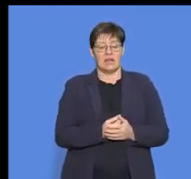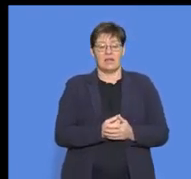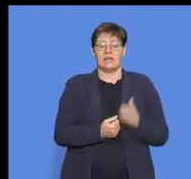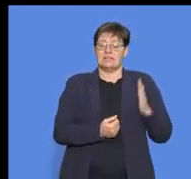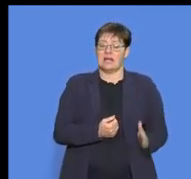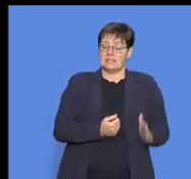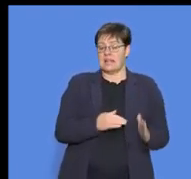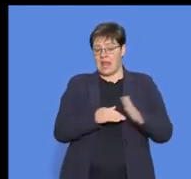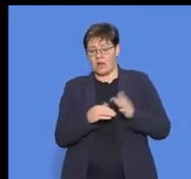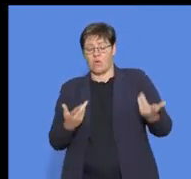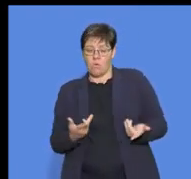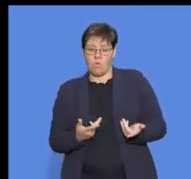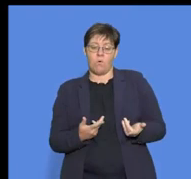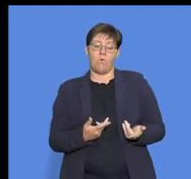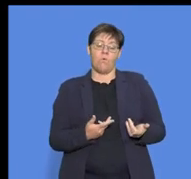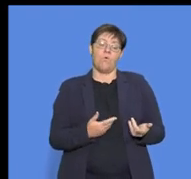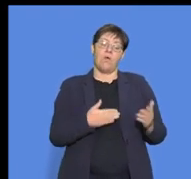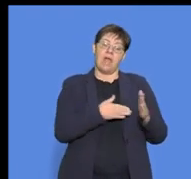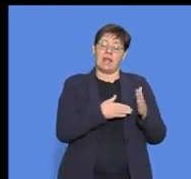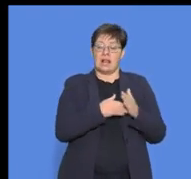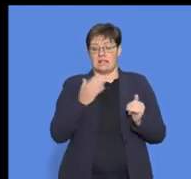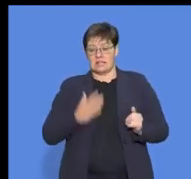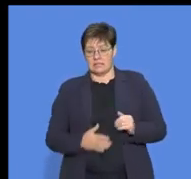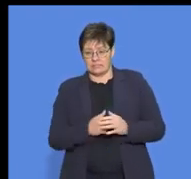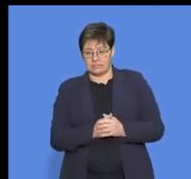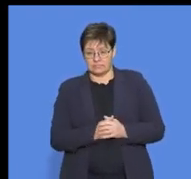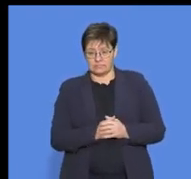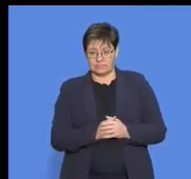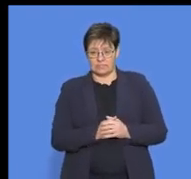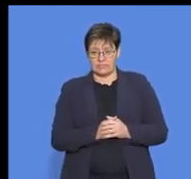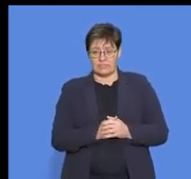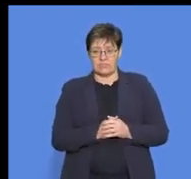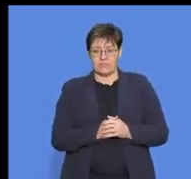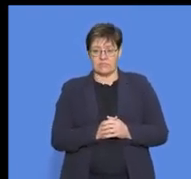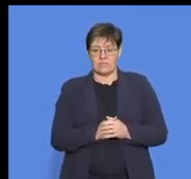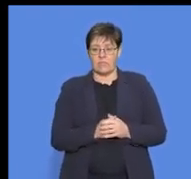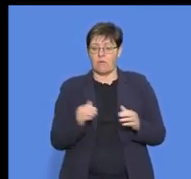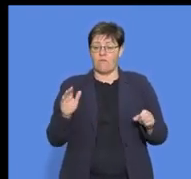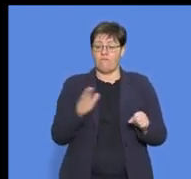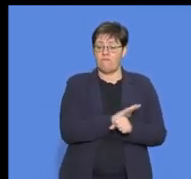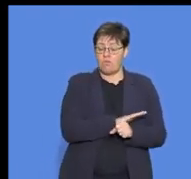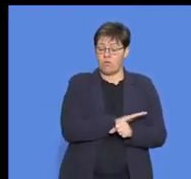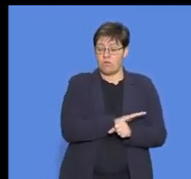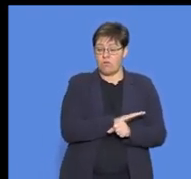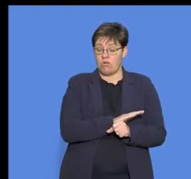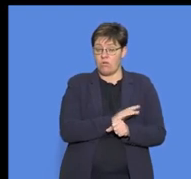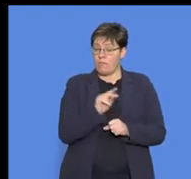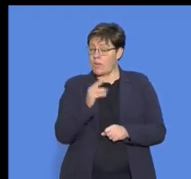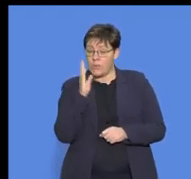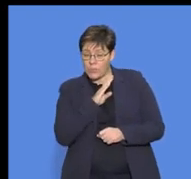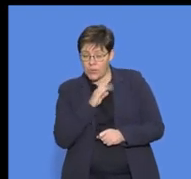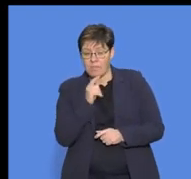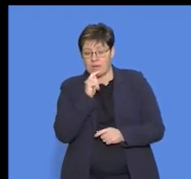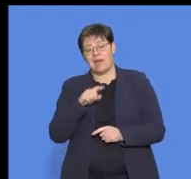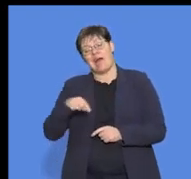side or side angle. Remember, not the included angle. But if we don't have one full pair, then we've got